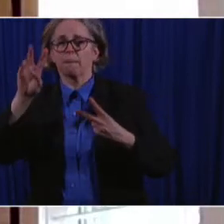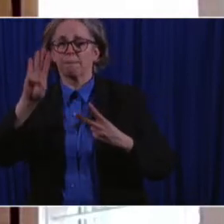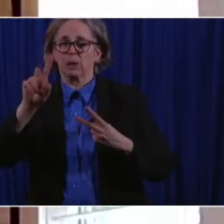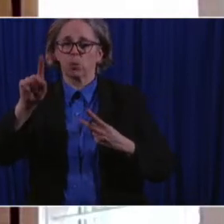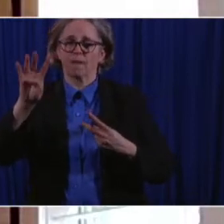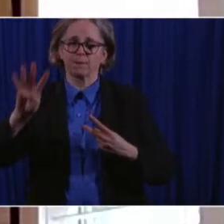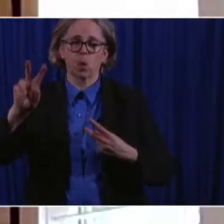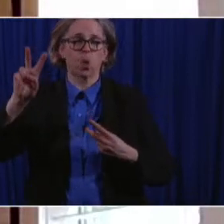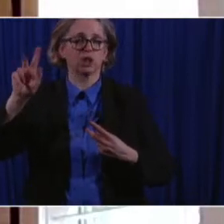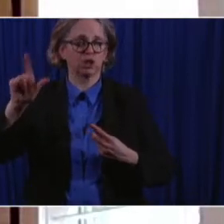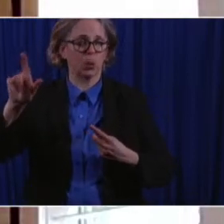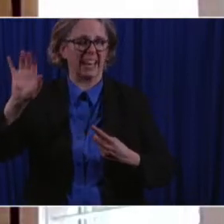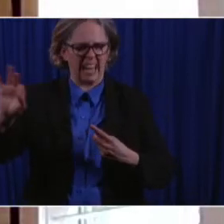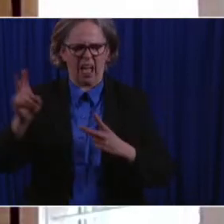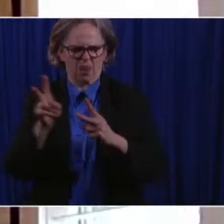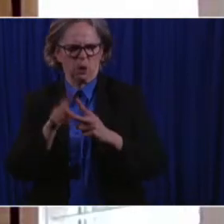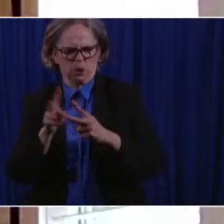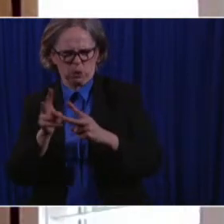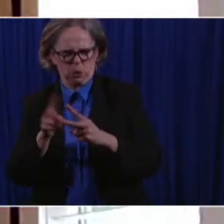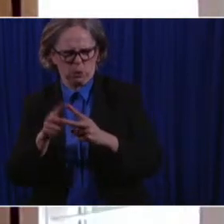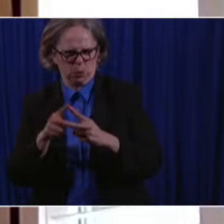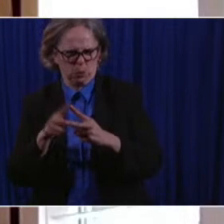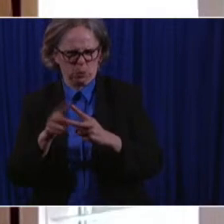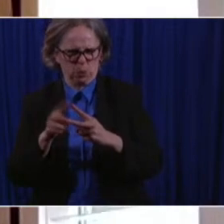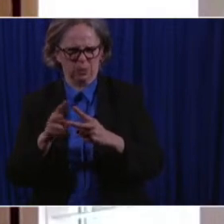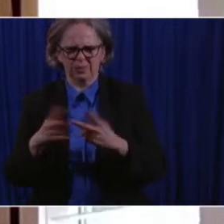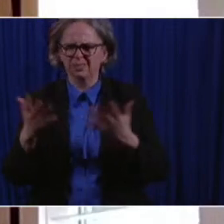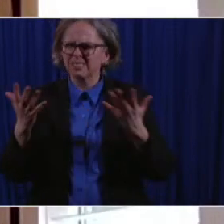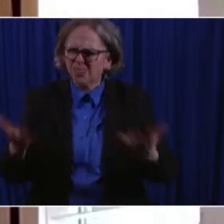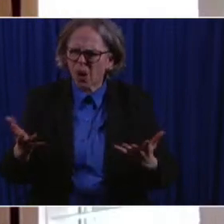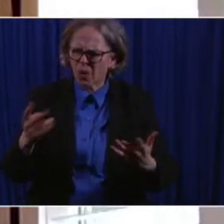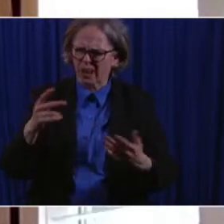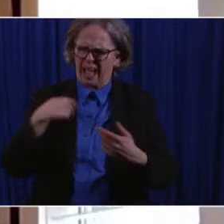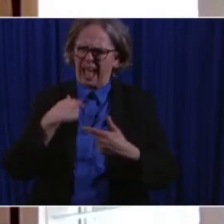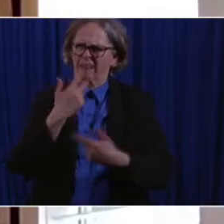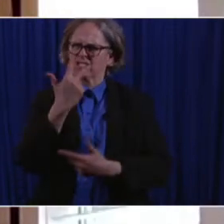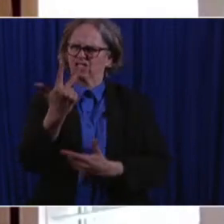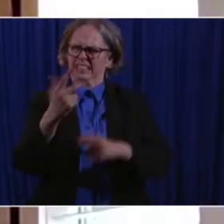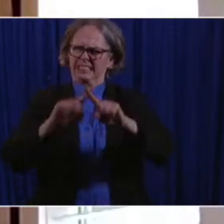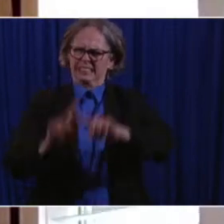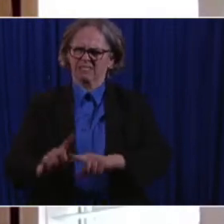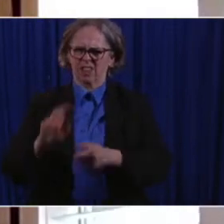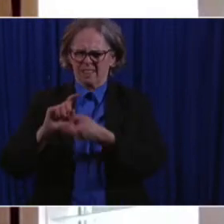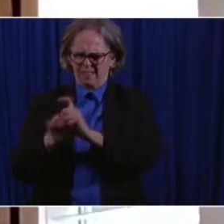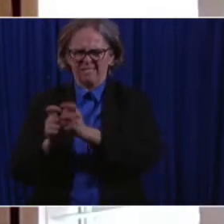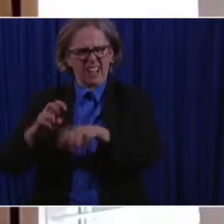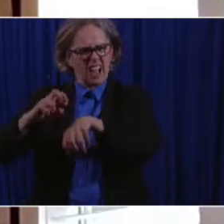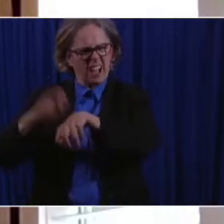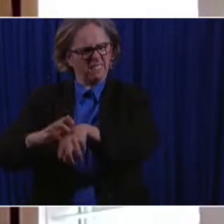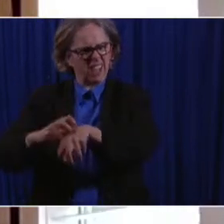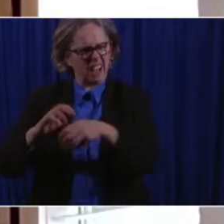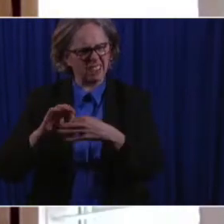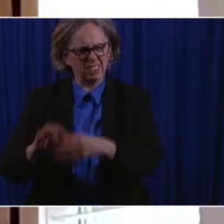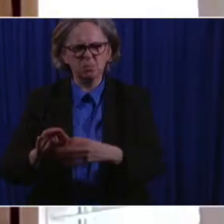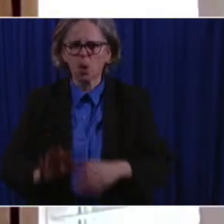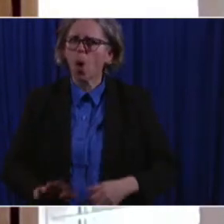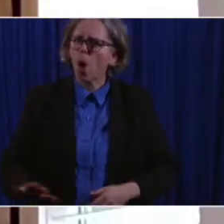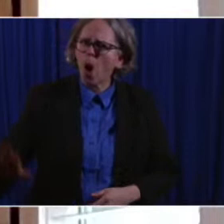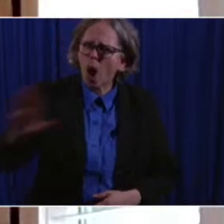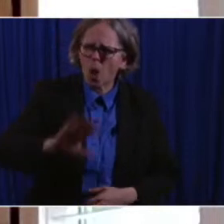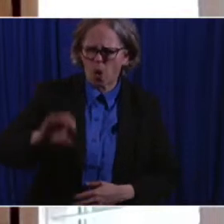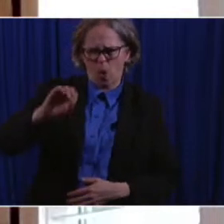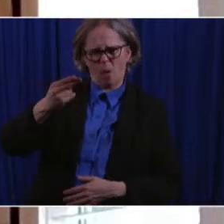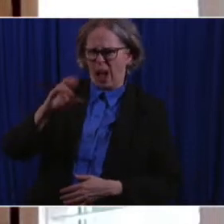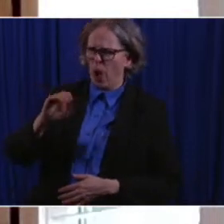Now, as we look at that, it's the distribution is really across the state, and that